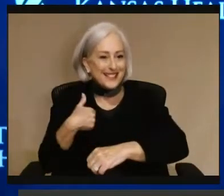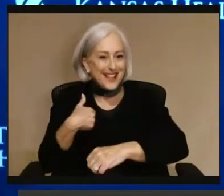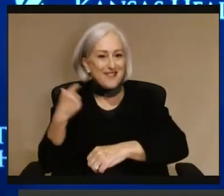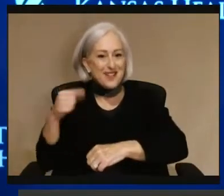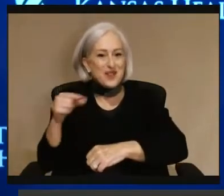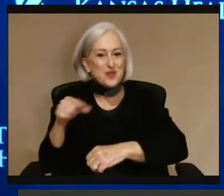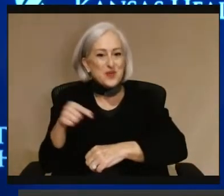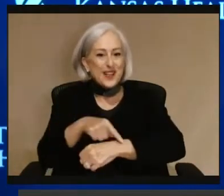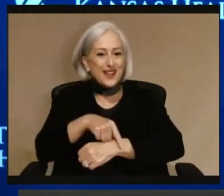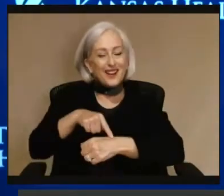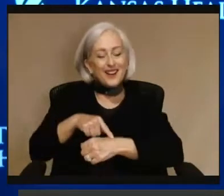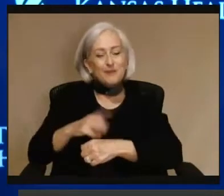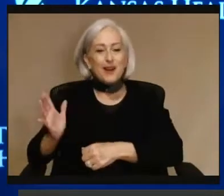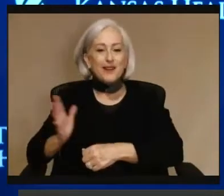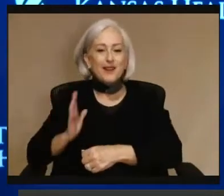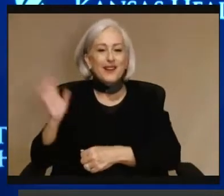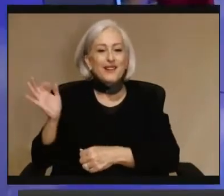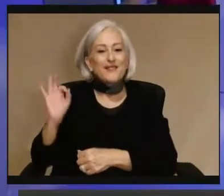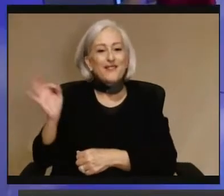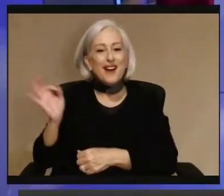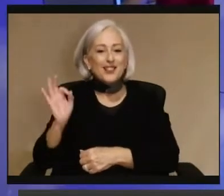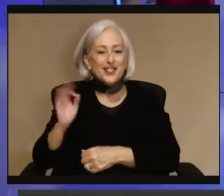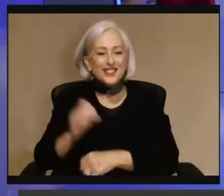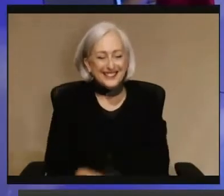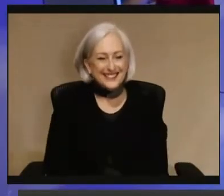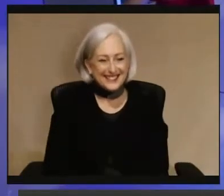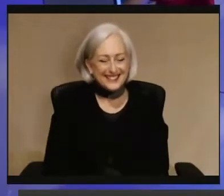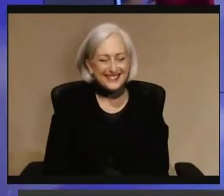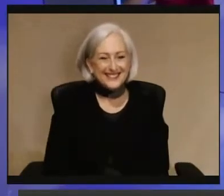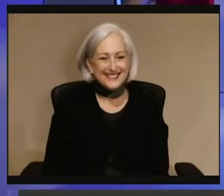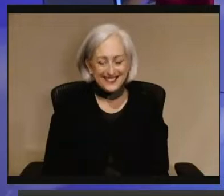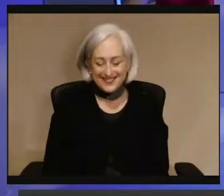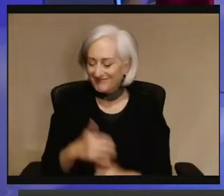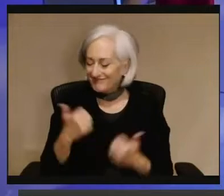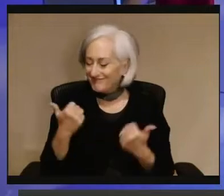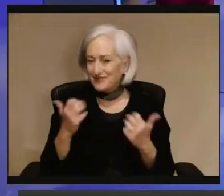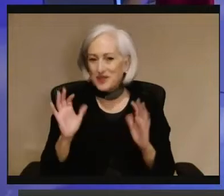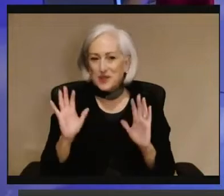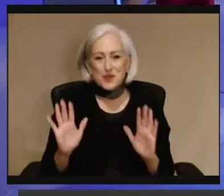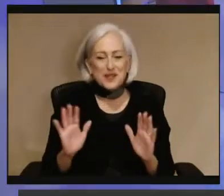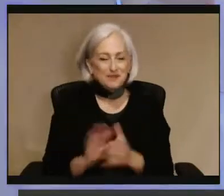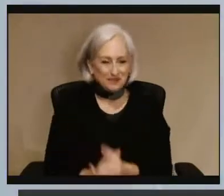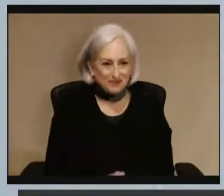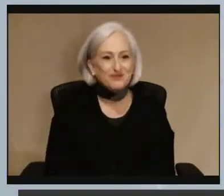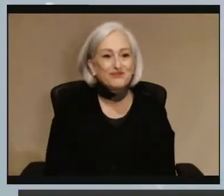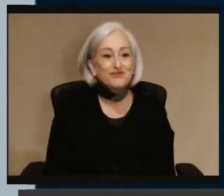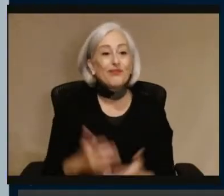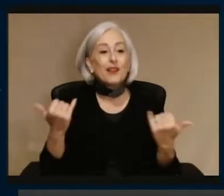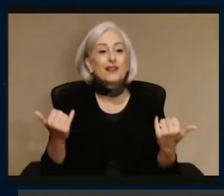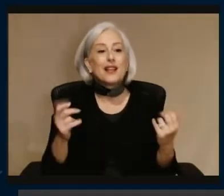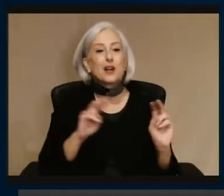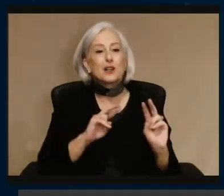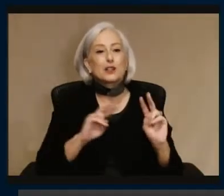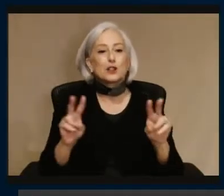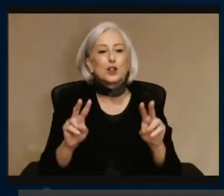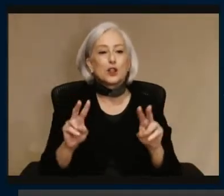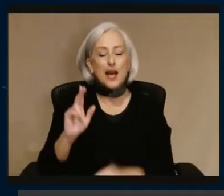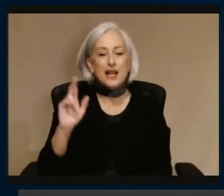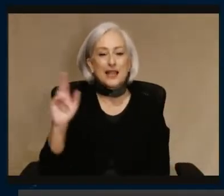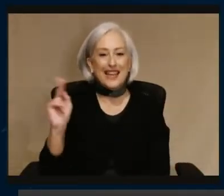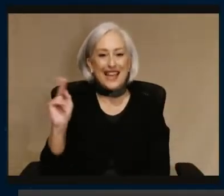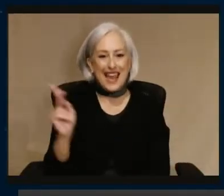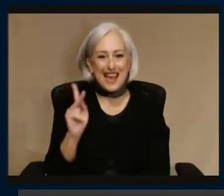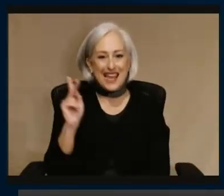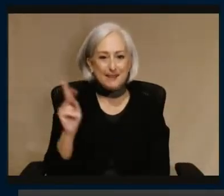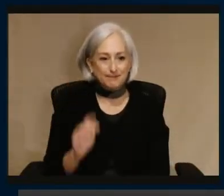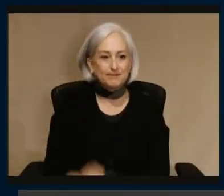fashion point Yes, here. that is that's a great fashion statement. I want to take a live look out at the K today, where next